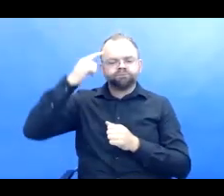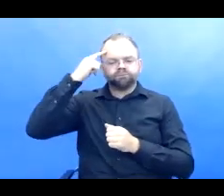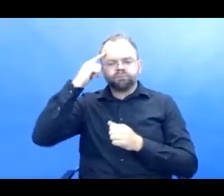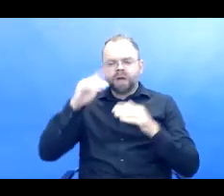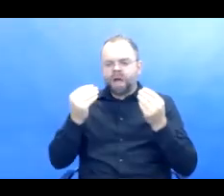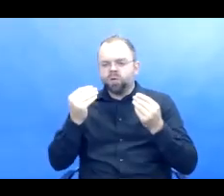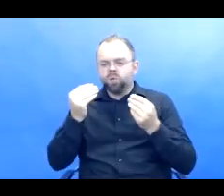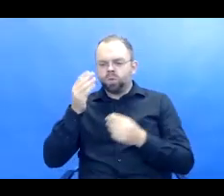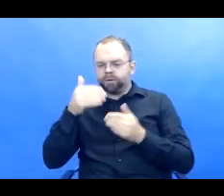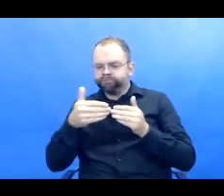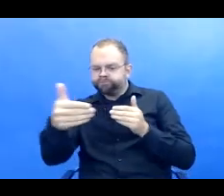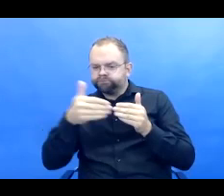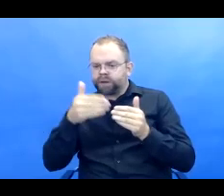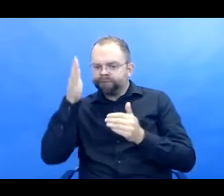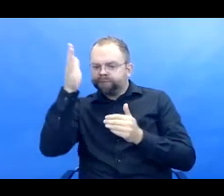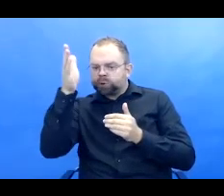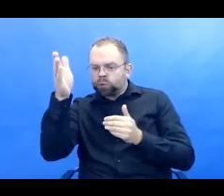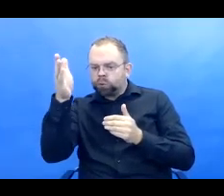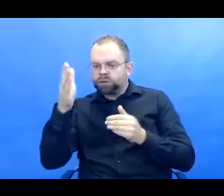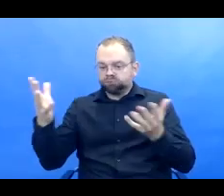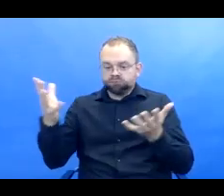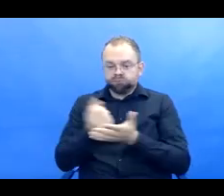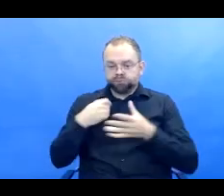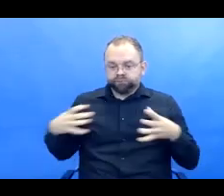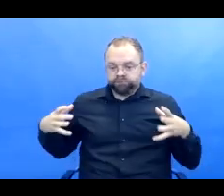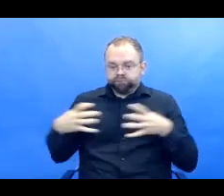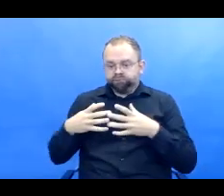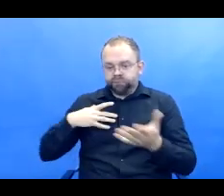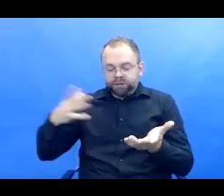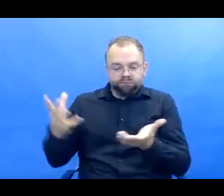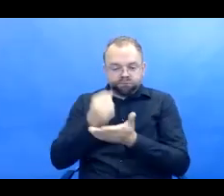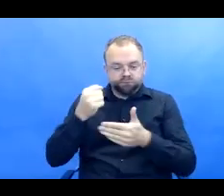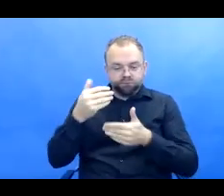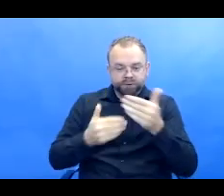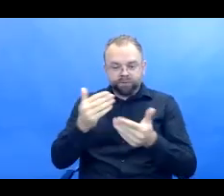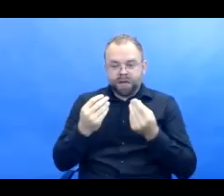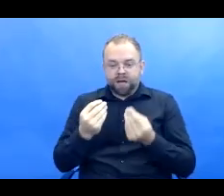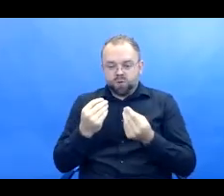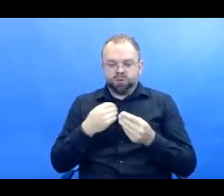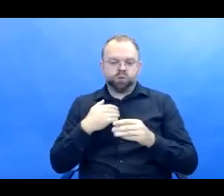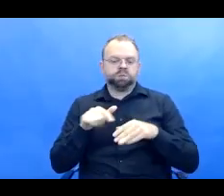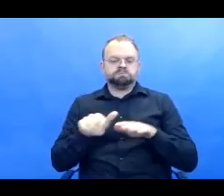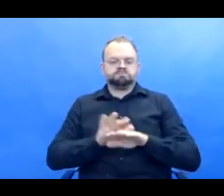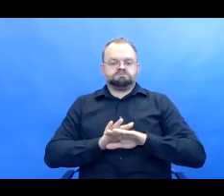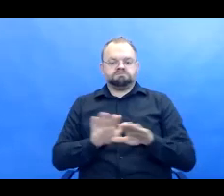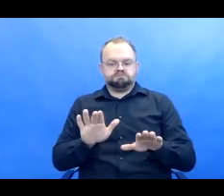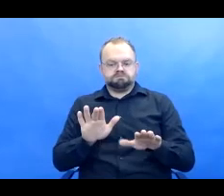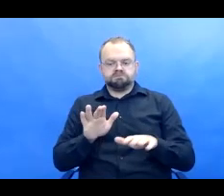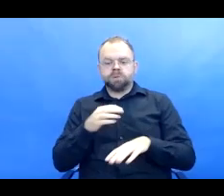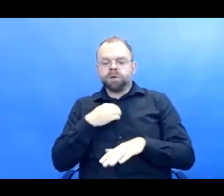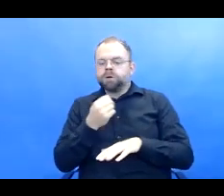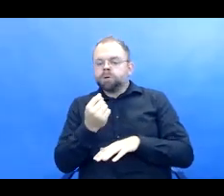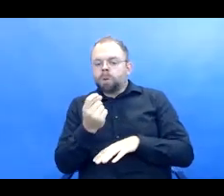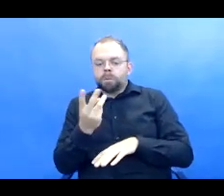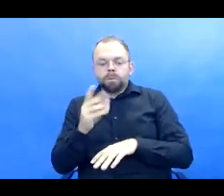quick Q&A or just general discussion on those kinds of issues. Thank you very much. Thank you very much, Elaine,